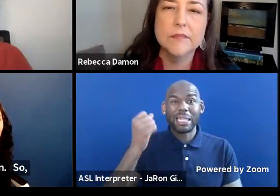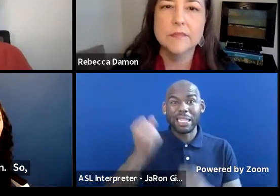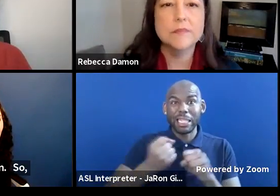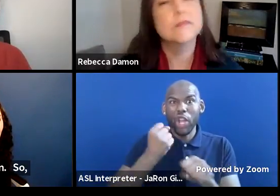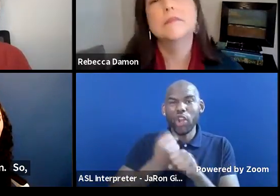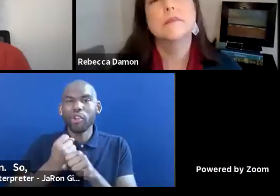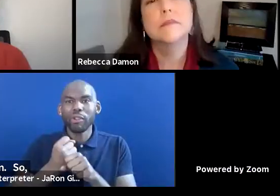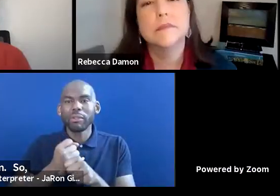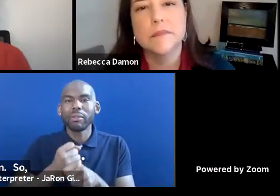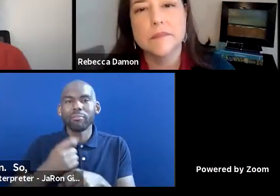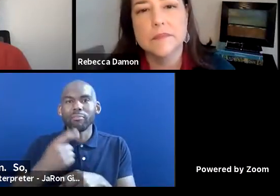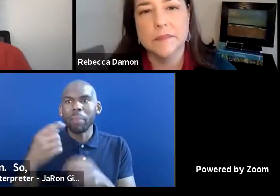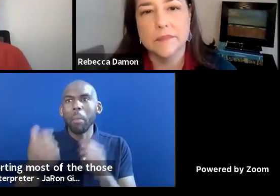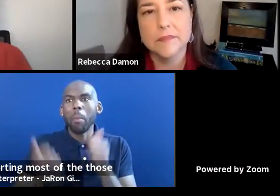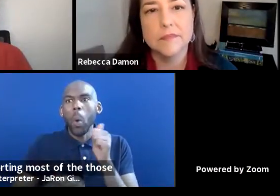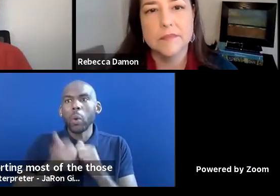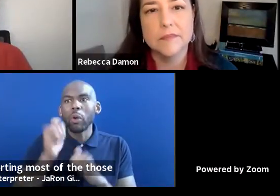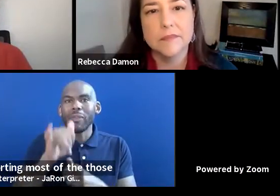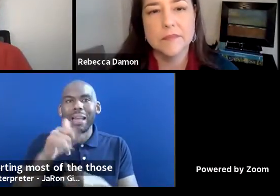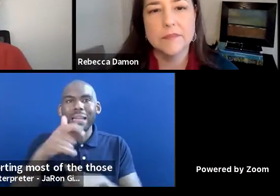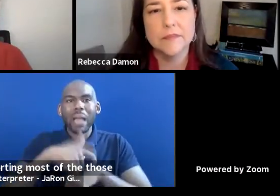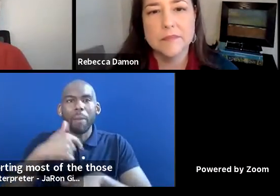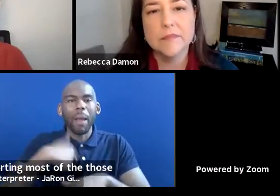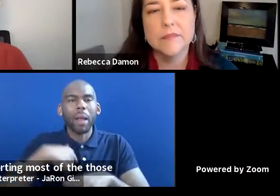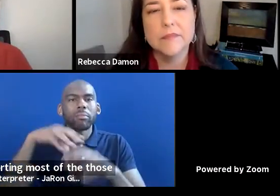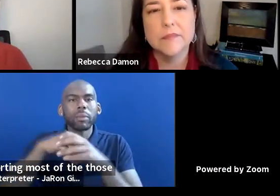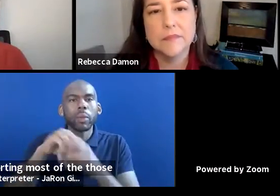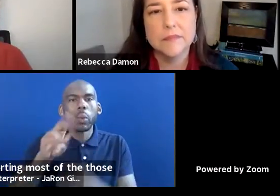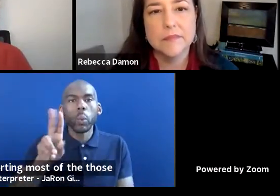union. It's very important to